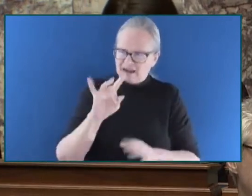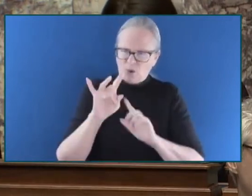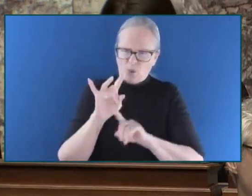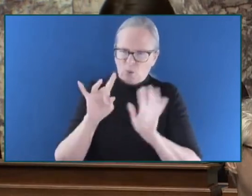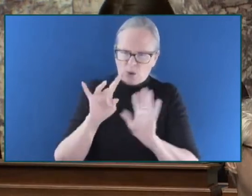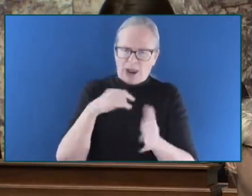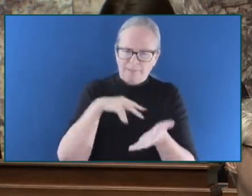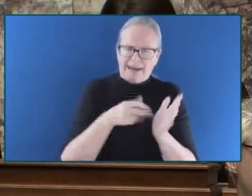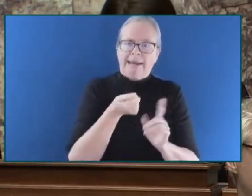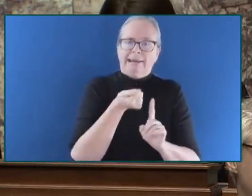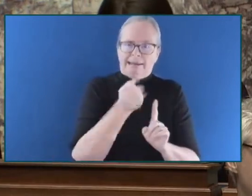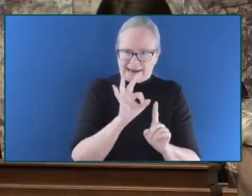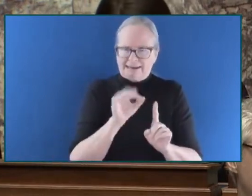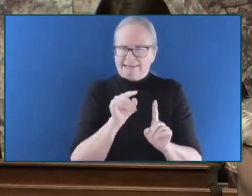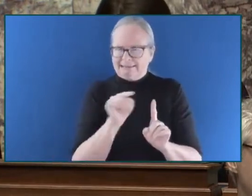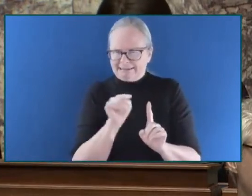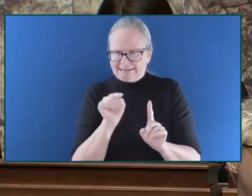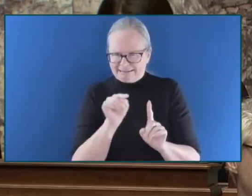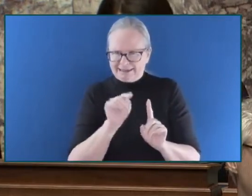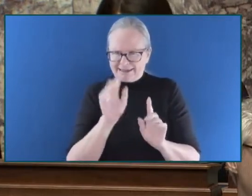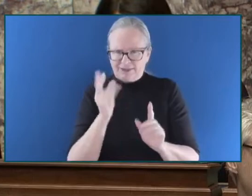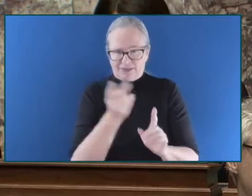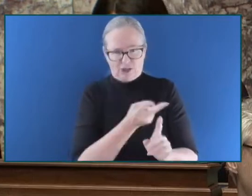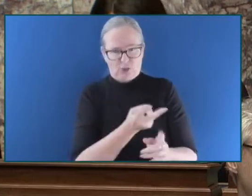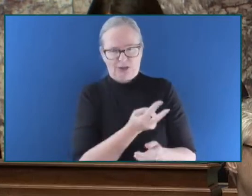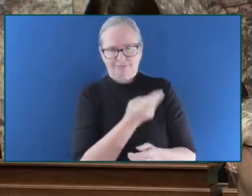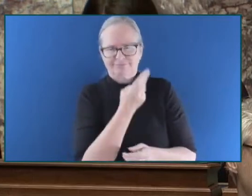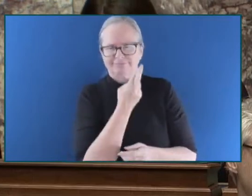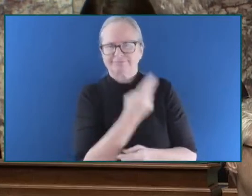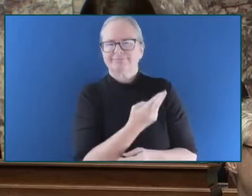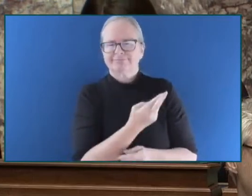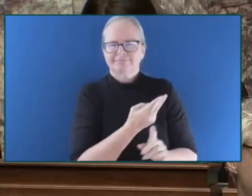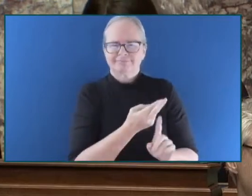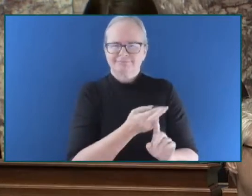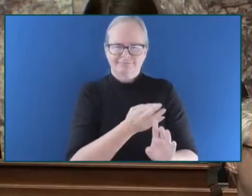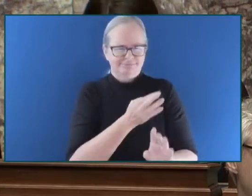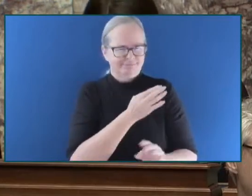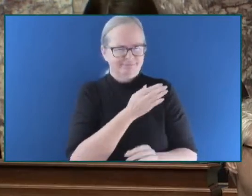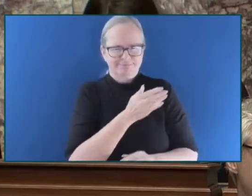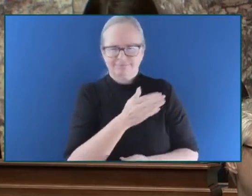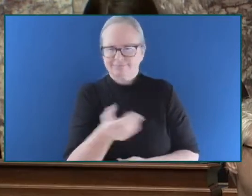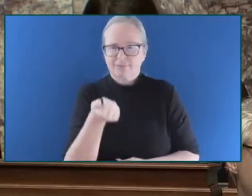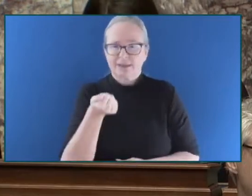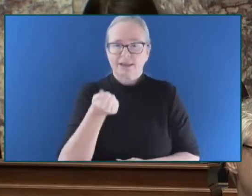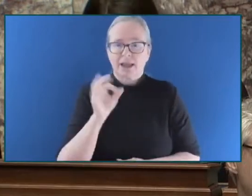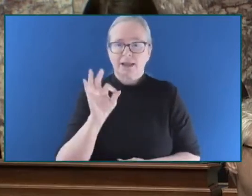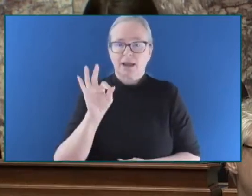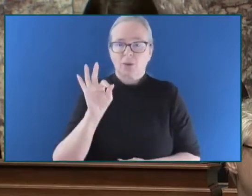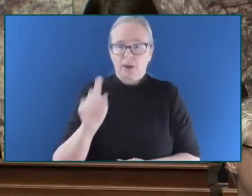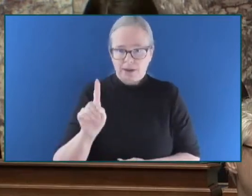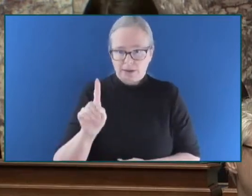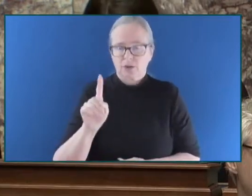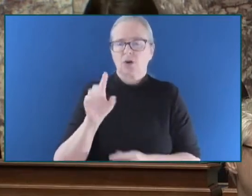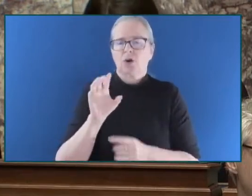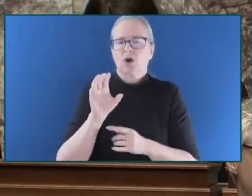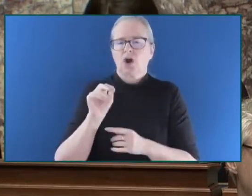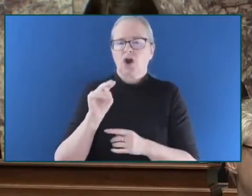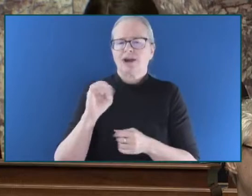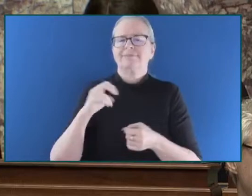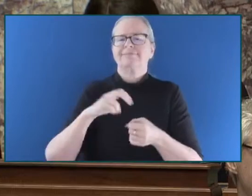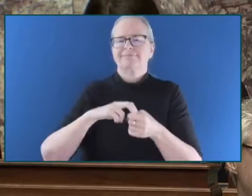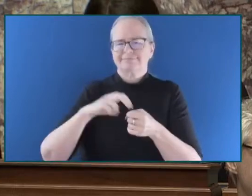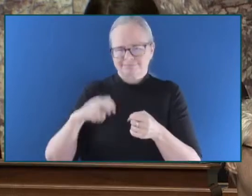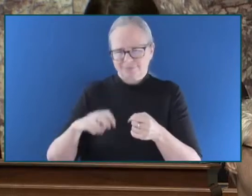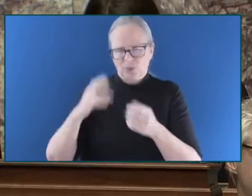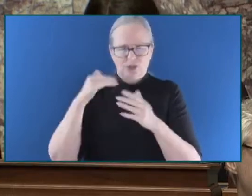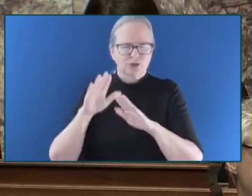friends. In 1991, Connie left government to raise two wonderful children, Victoria Roberts, who lives in Kelowna, and